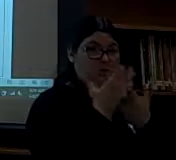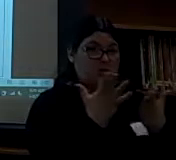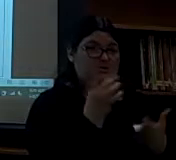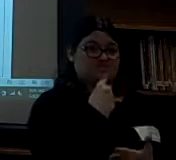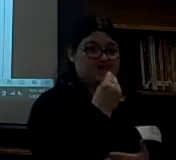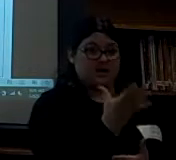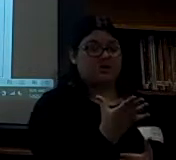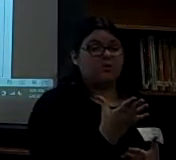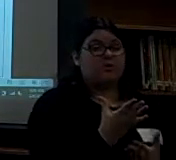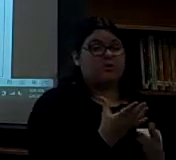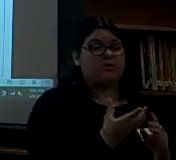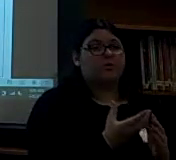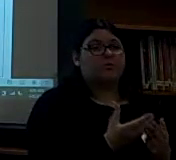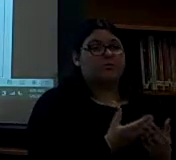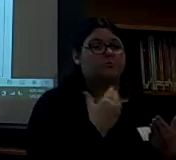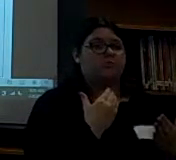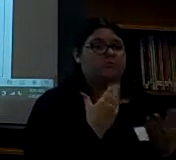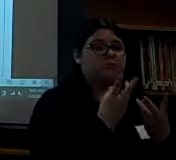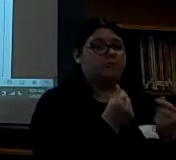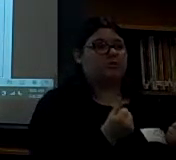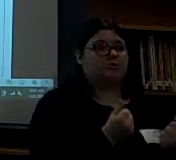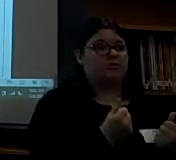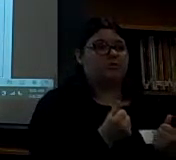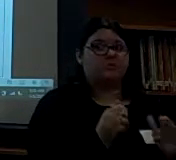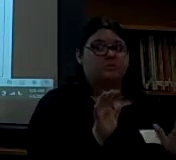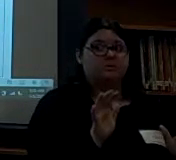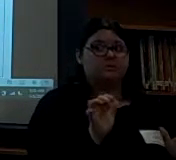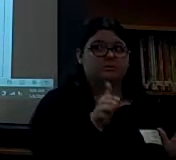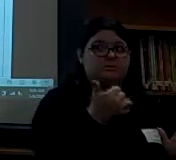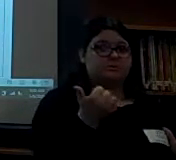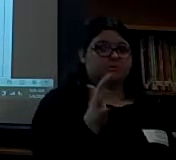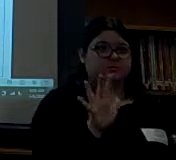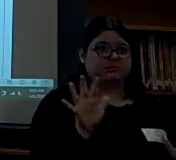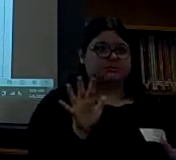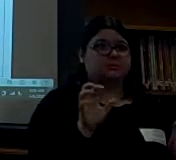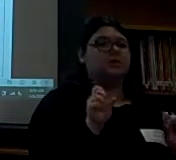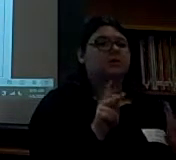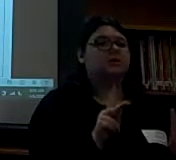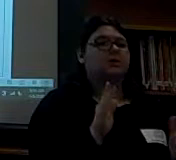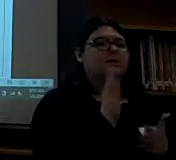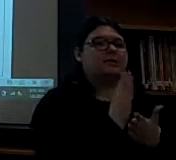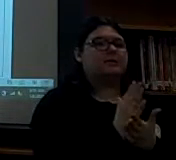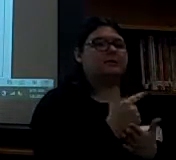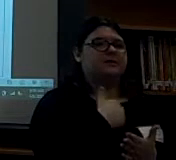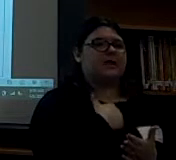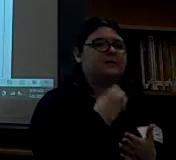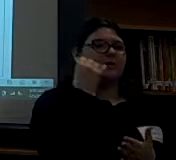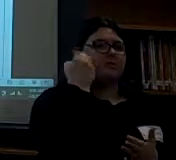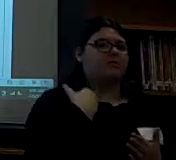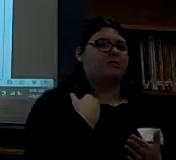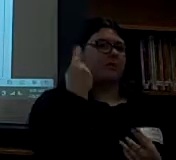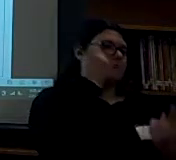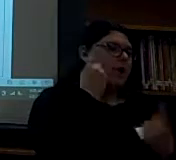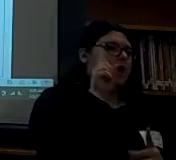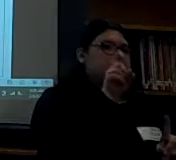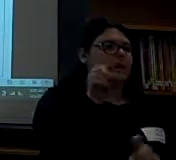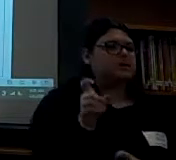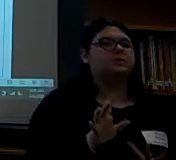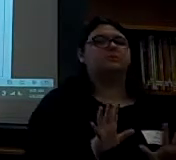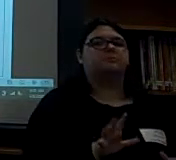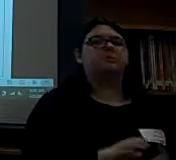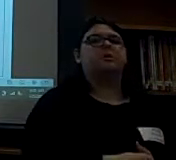get to the solution, but I'm starting to transition there. Anybody else? Okay. Just stop me at any time, though, if you do have thoughts or questions.